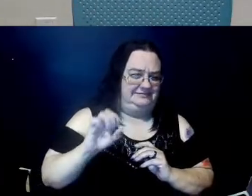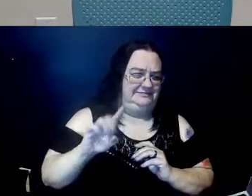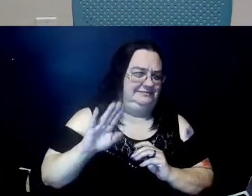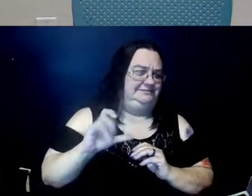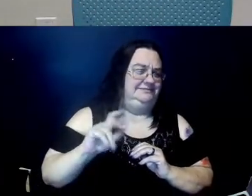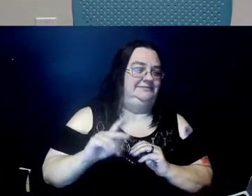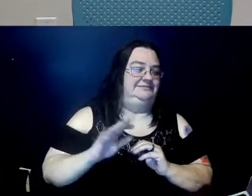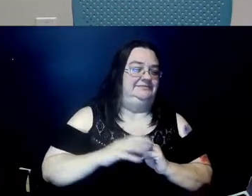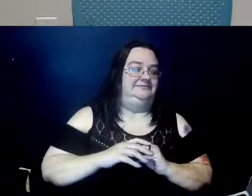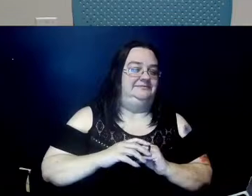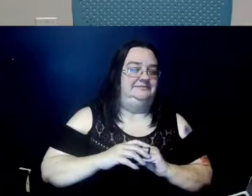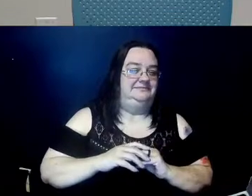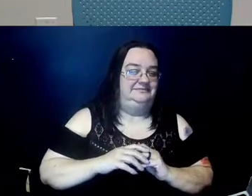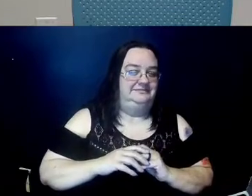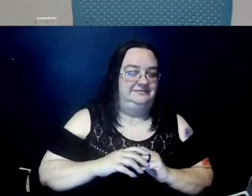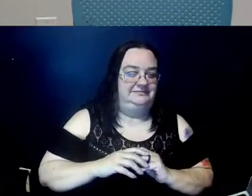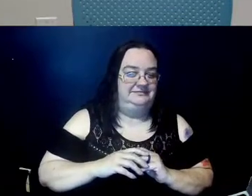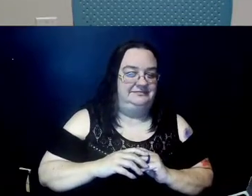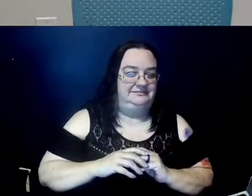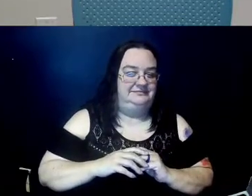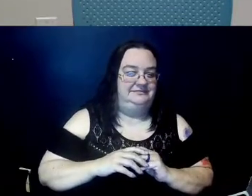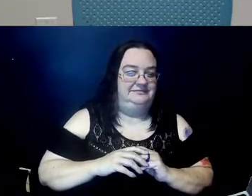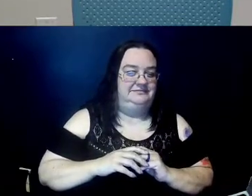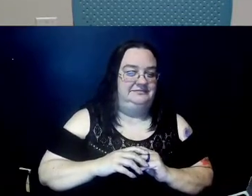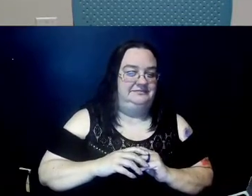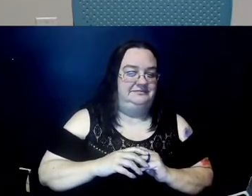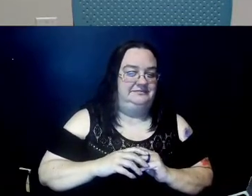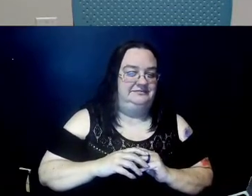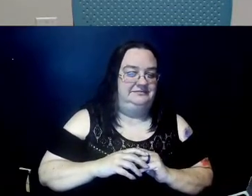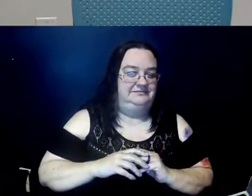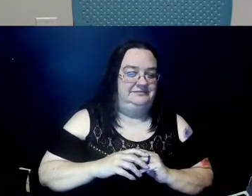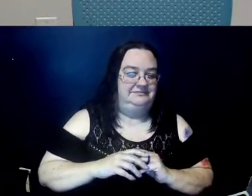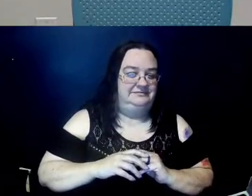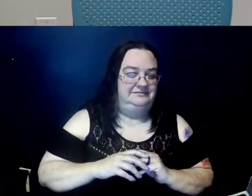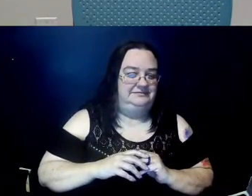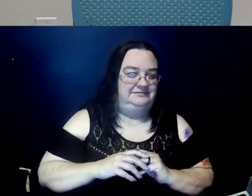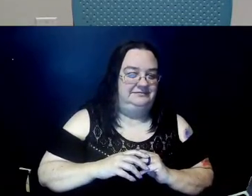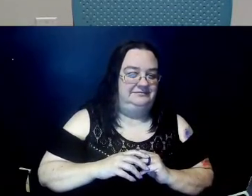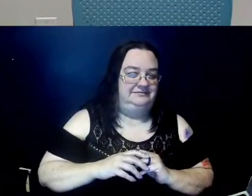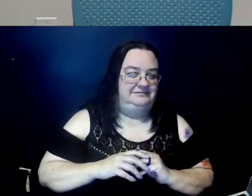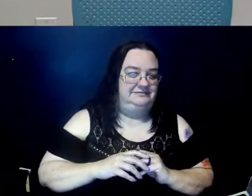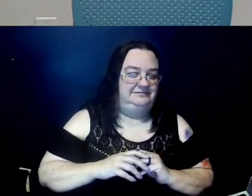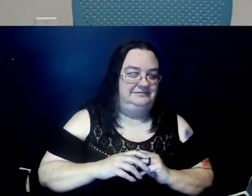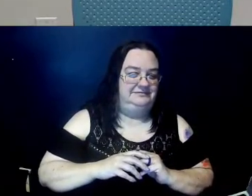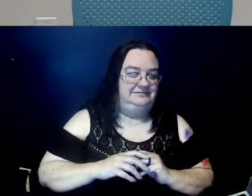Okay. Turn it off. Yeah, this is great.